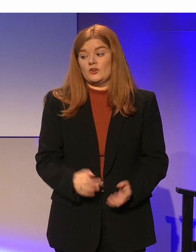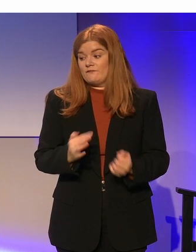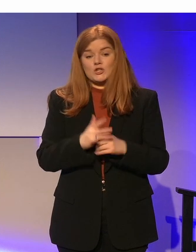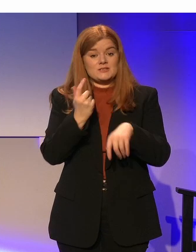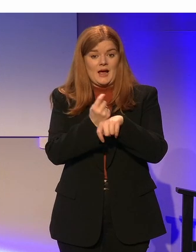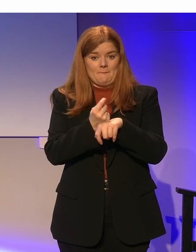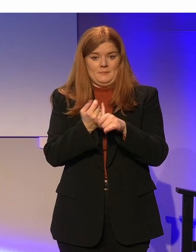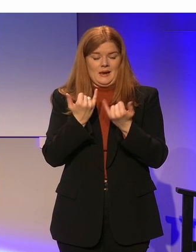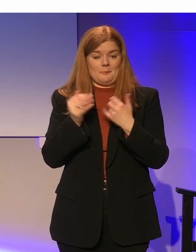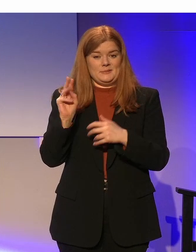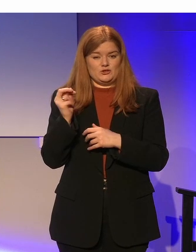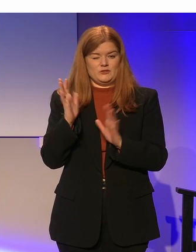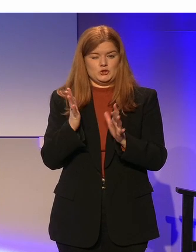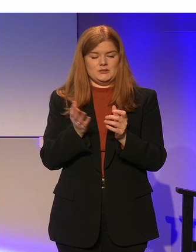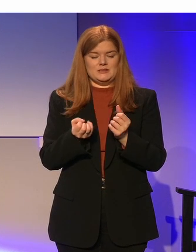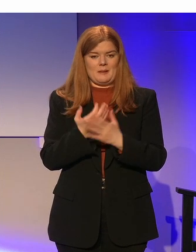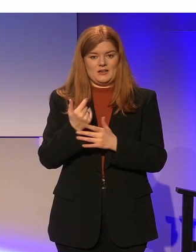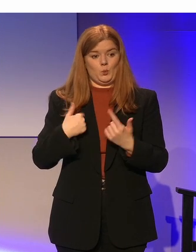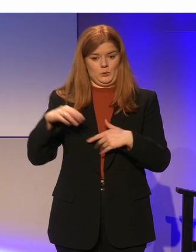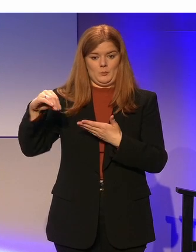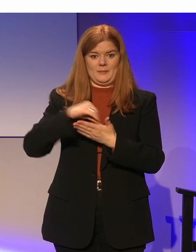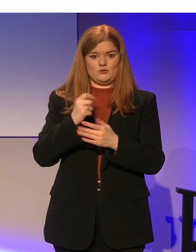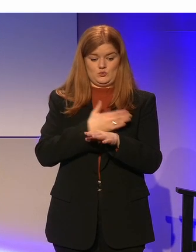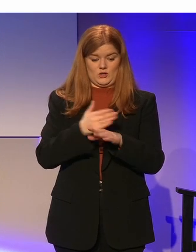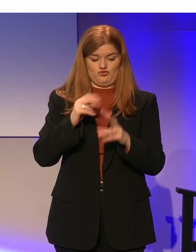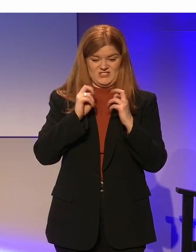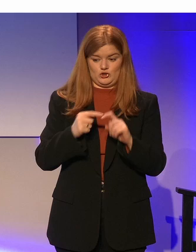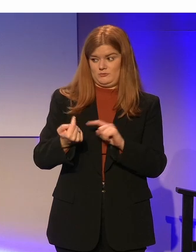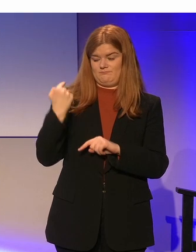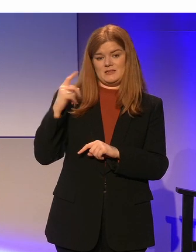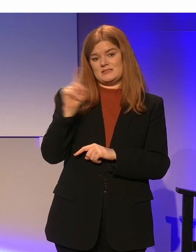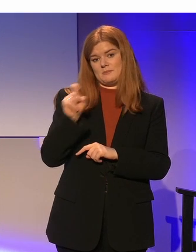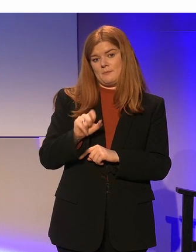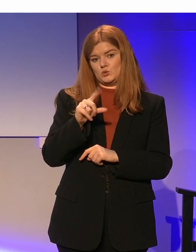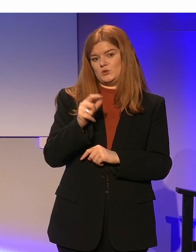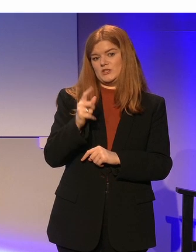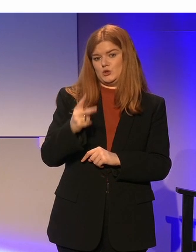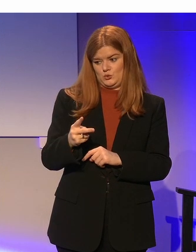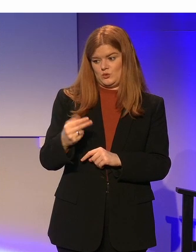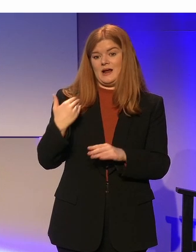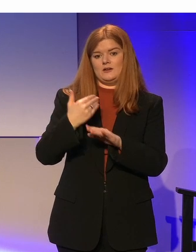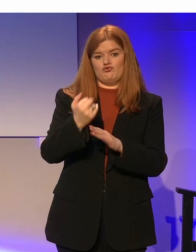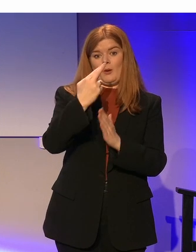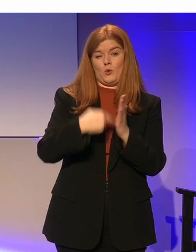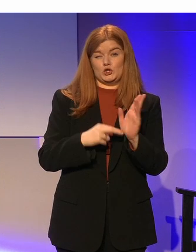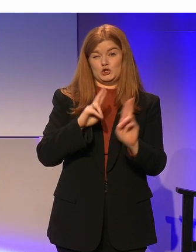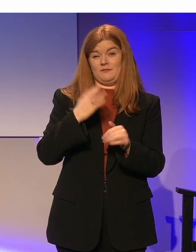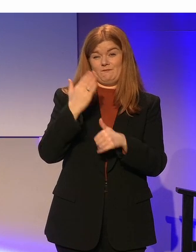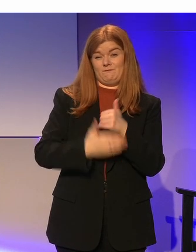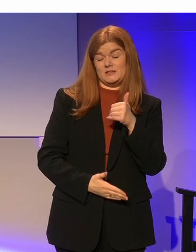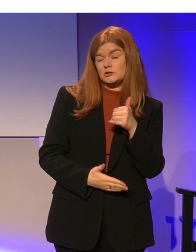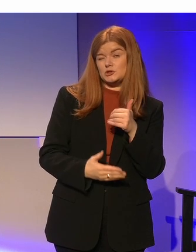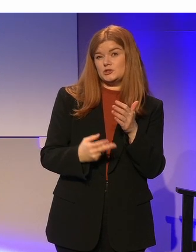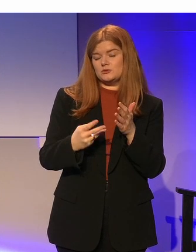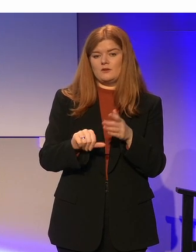timing, as Peter explained, we were commissioned to start this research in September 22, and the report is due to